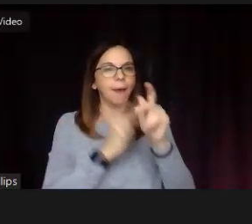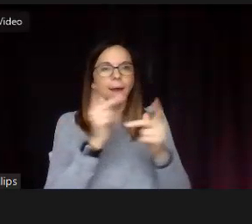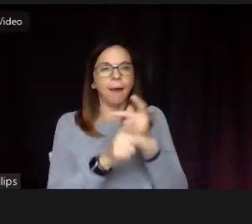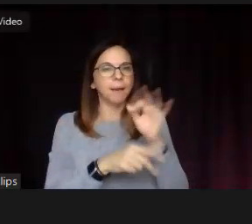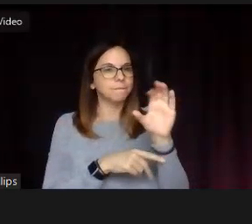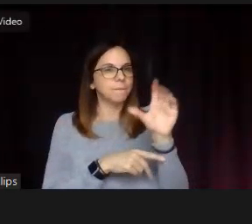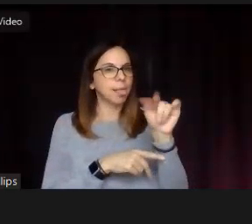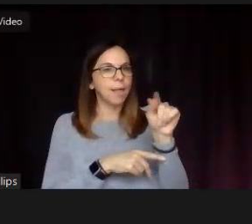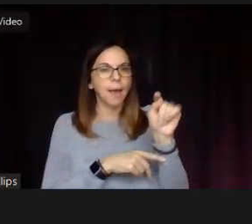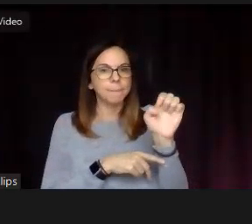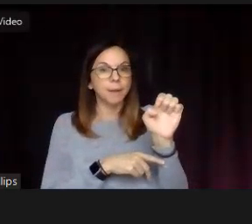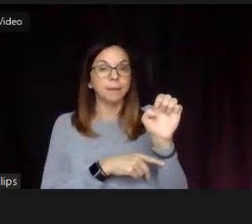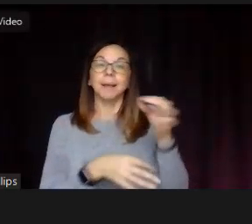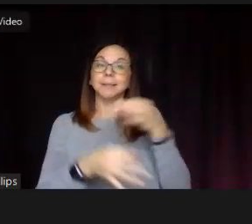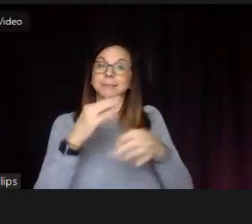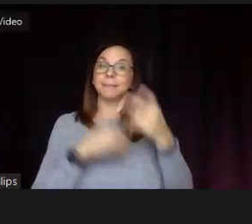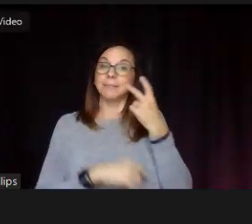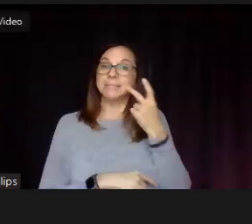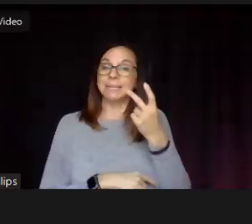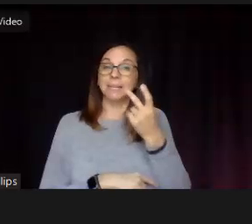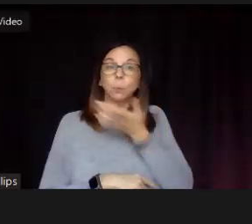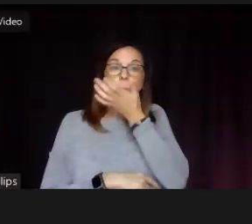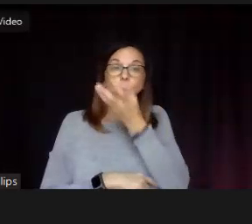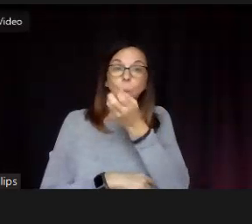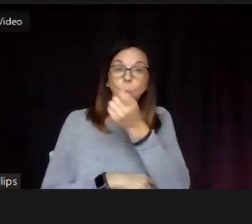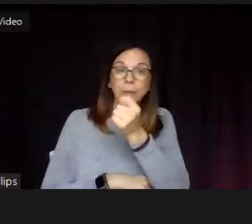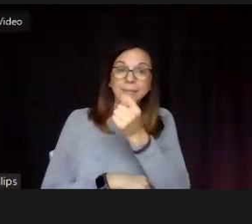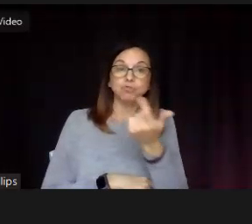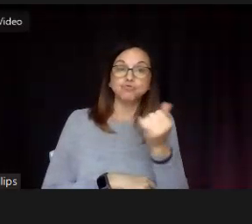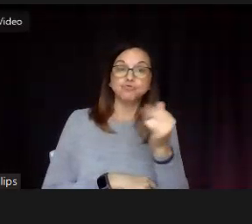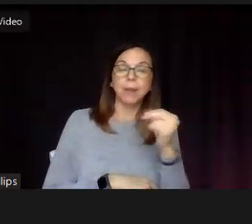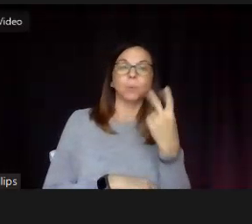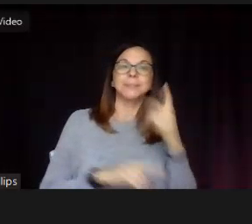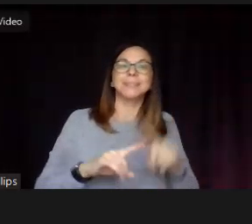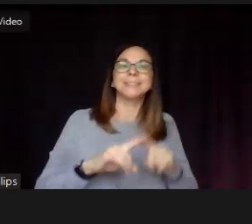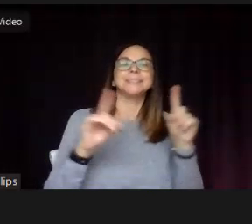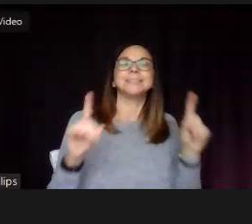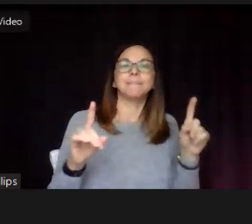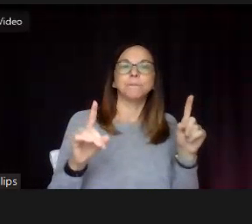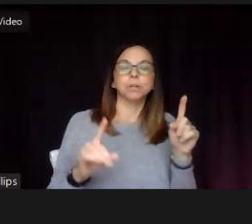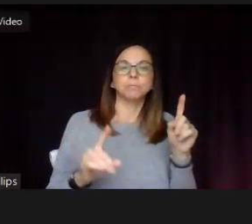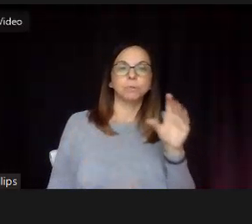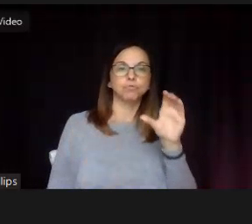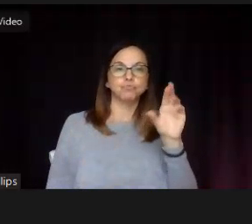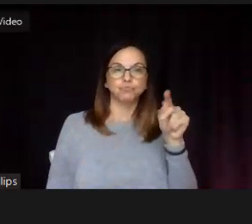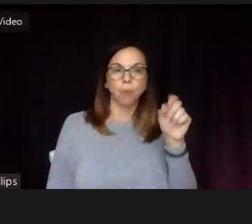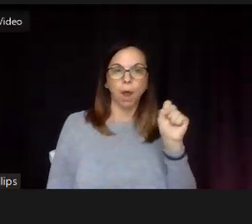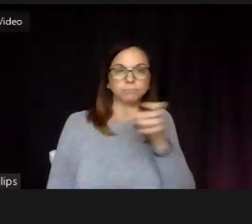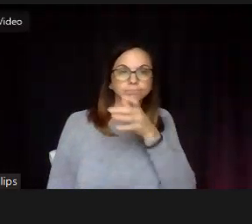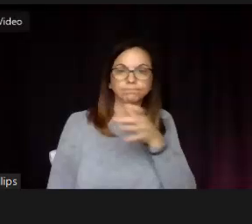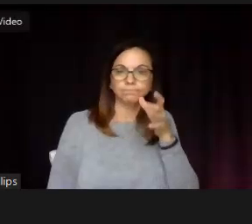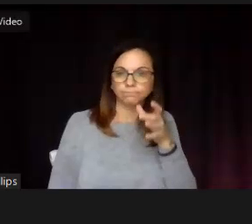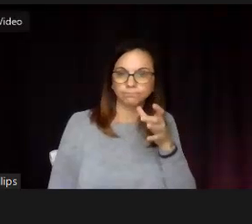So instead of seeing wheat and grains, we see a different kind of crop begin to emerge and be successful